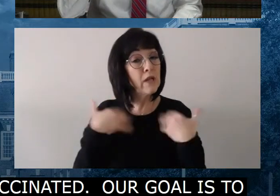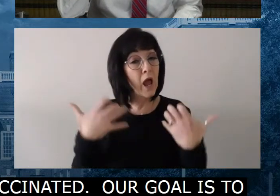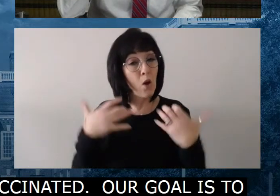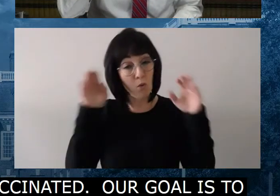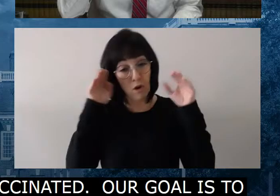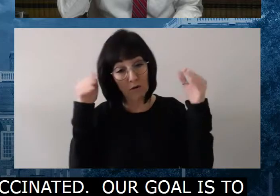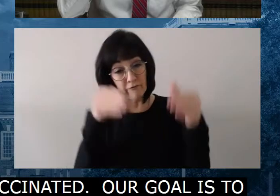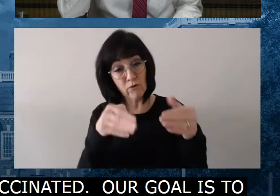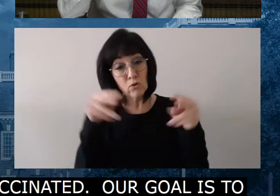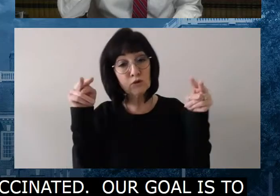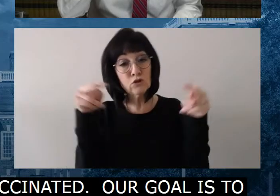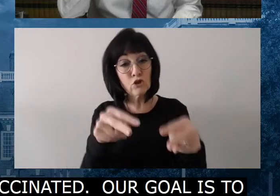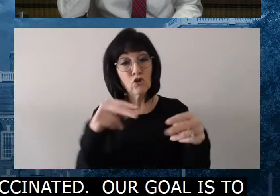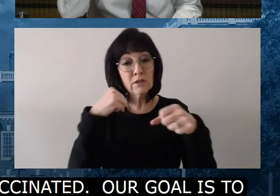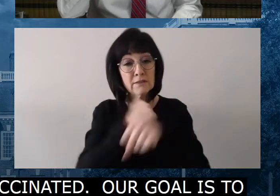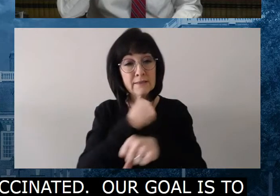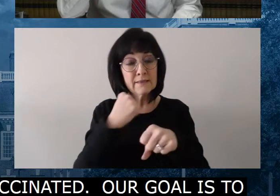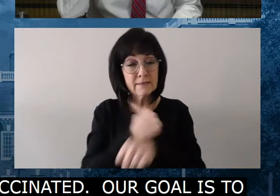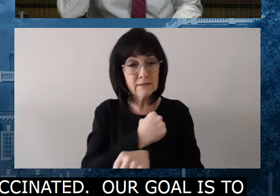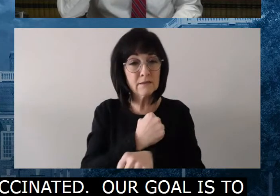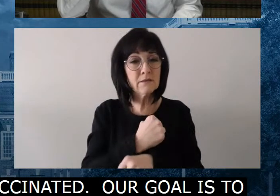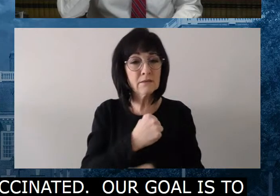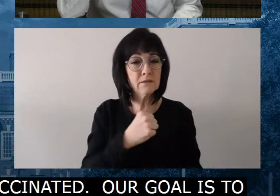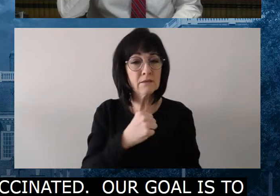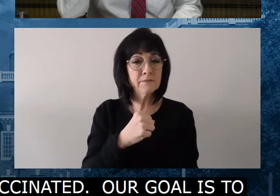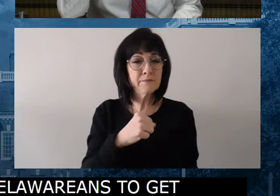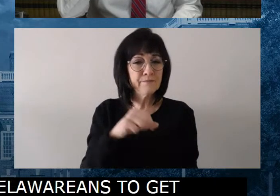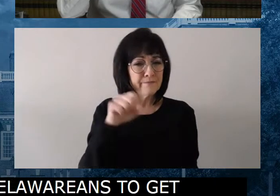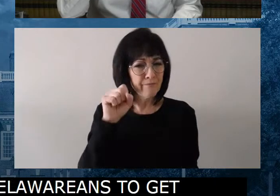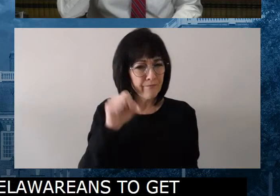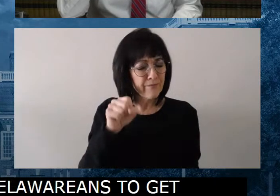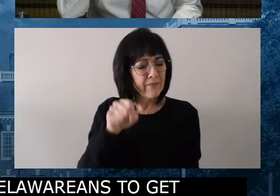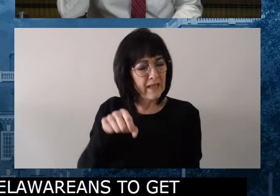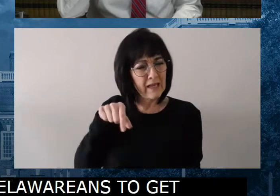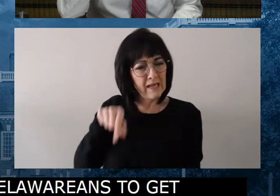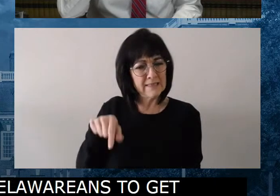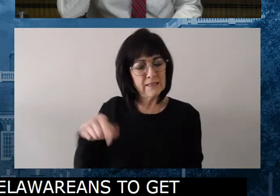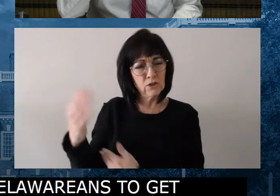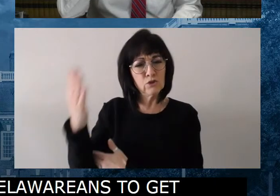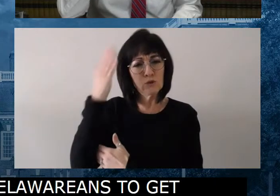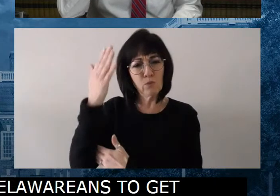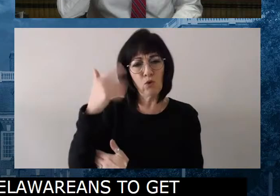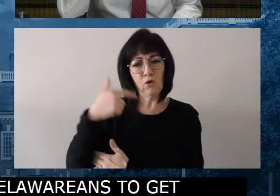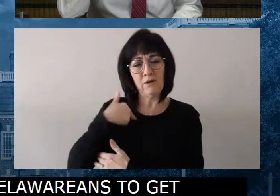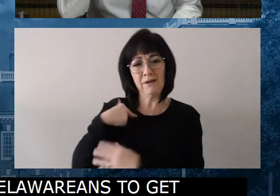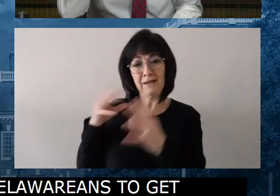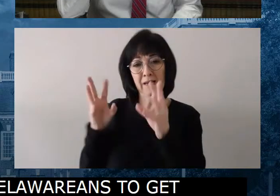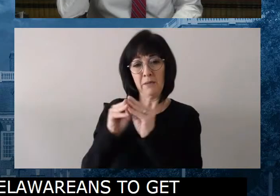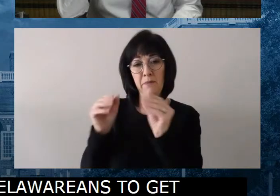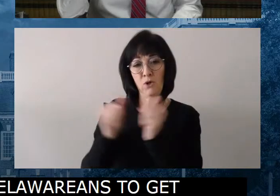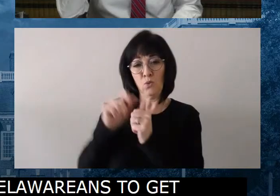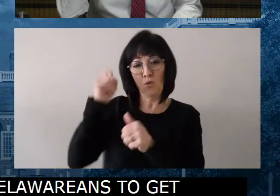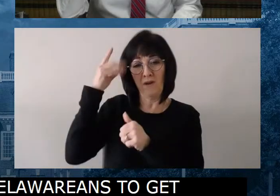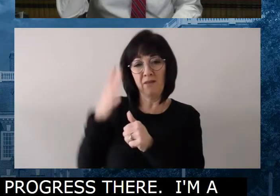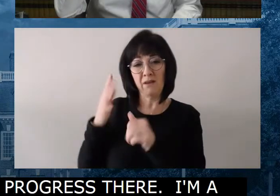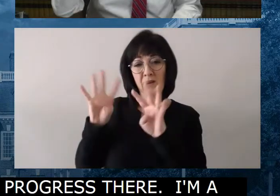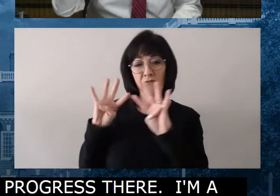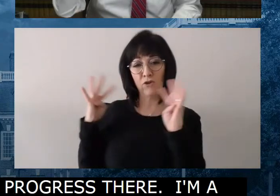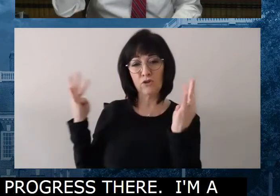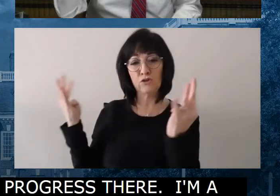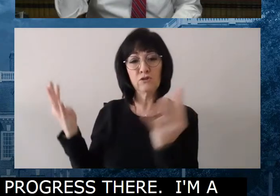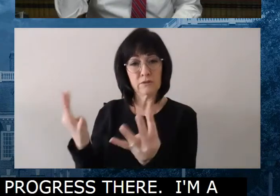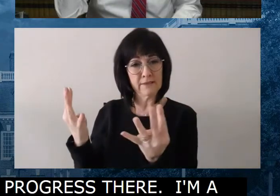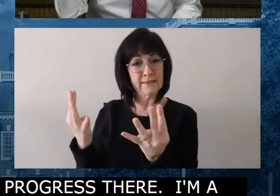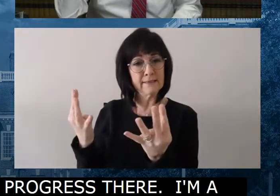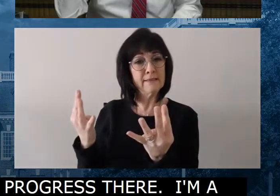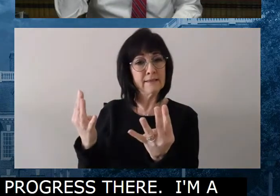bit concerned, and I know that we did hear this on our White House task force today, with, frankly, the leveling off, now a little